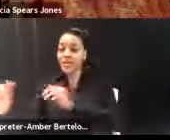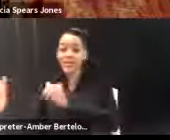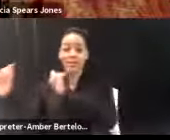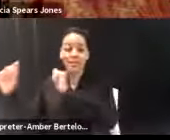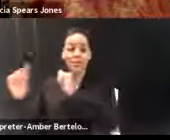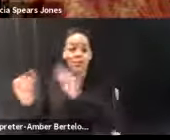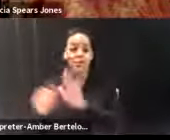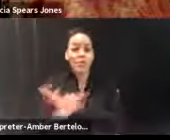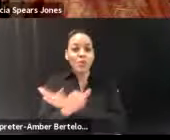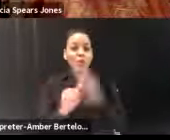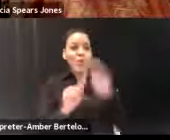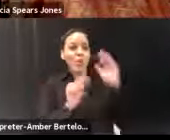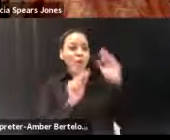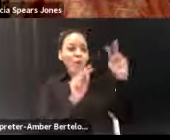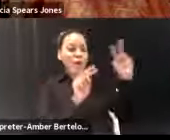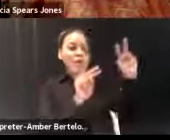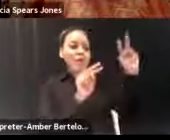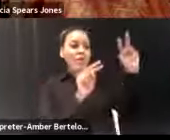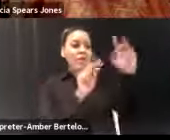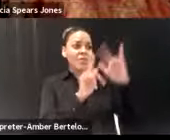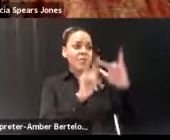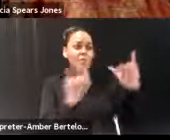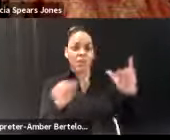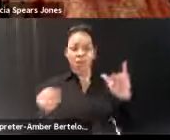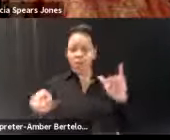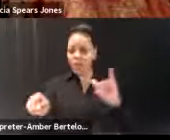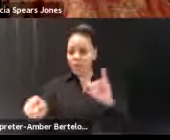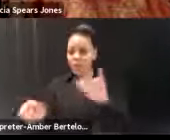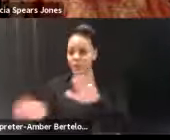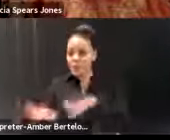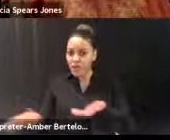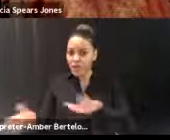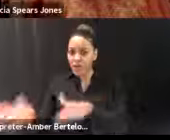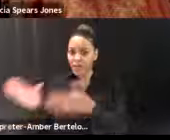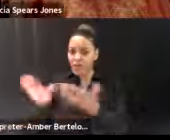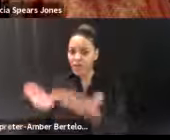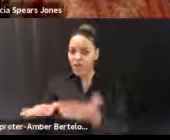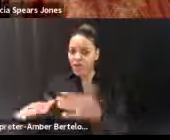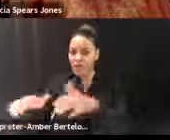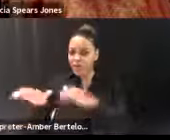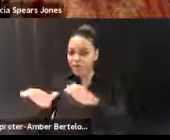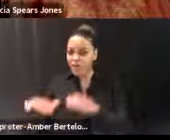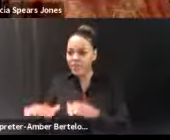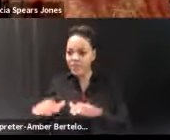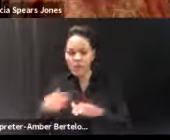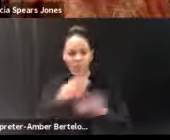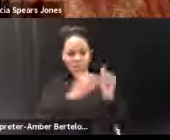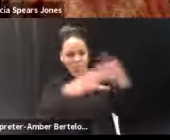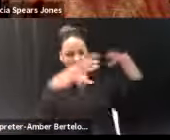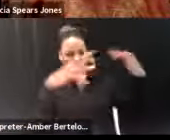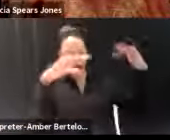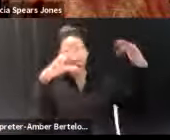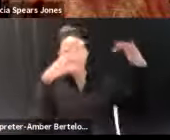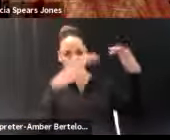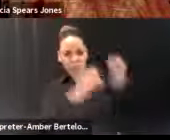another child is buried, and a landmine erupts a few kilometers from hospital.